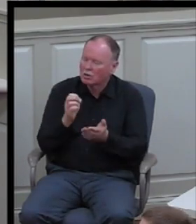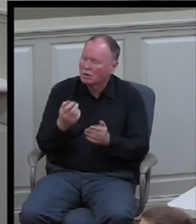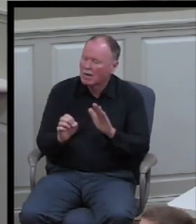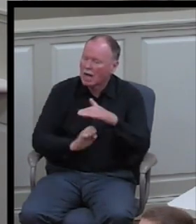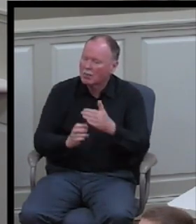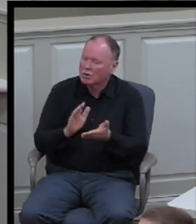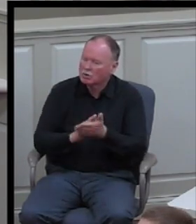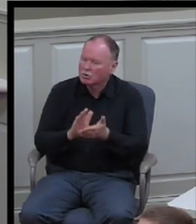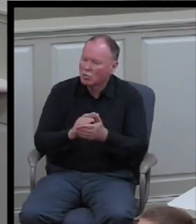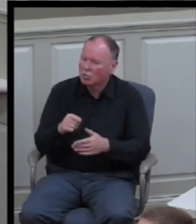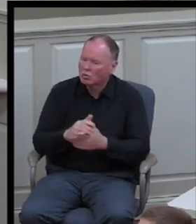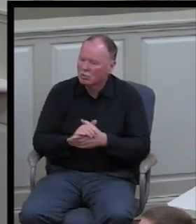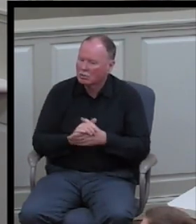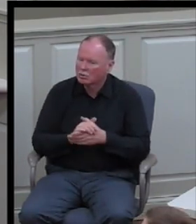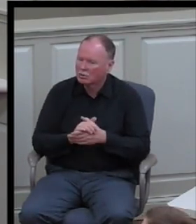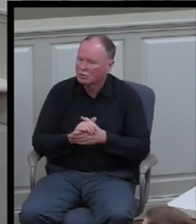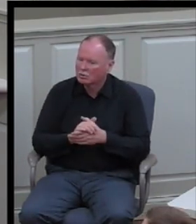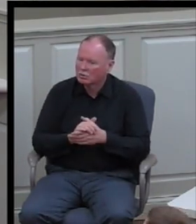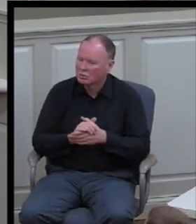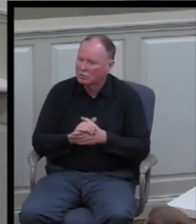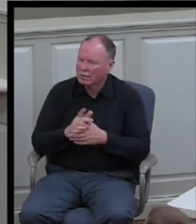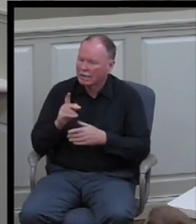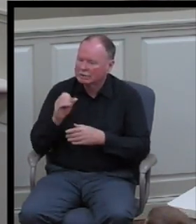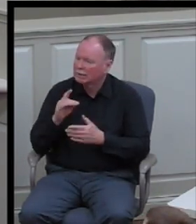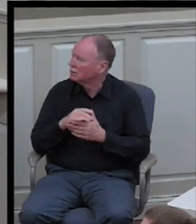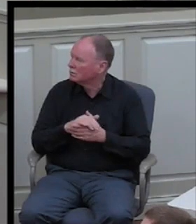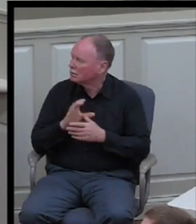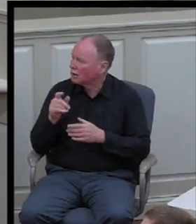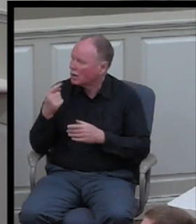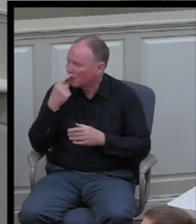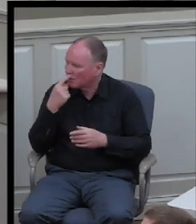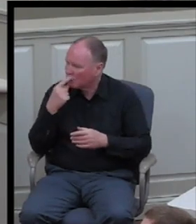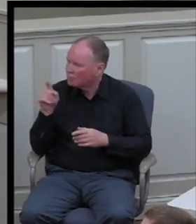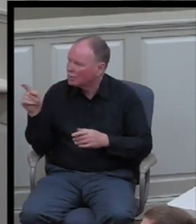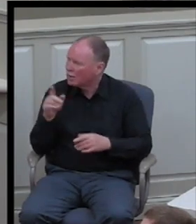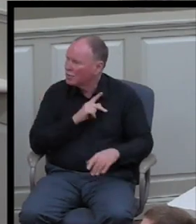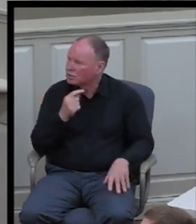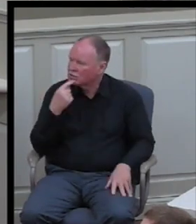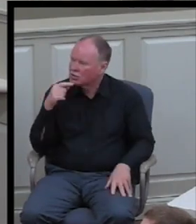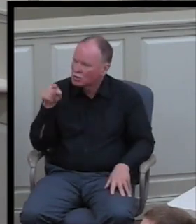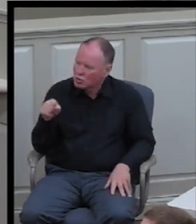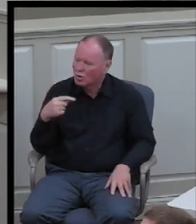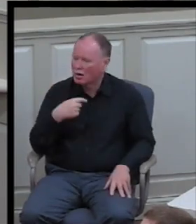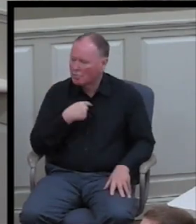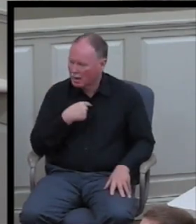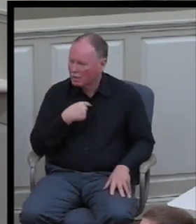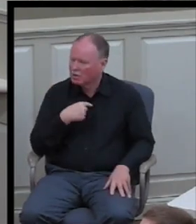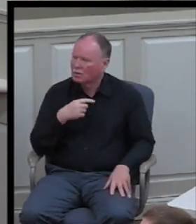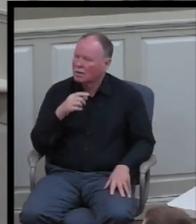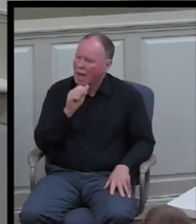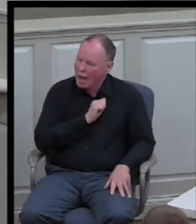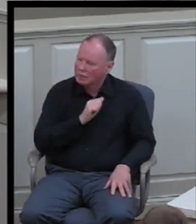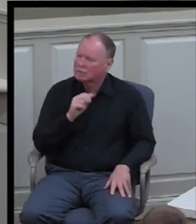Mr. Atkins, anything? I can't think of anything. You and I and Commissioner Terry were at a